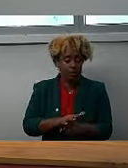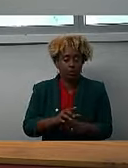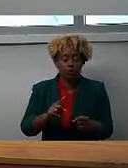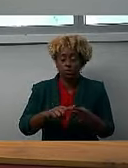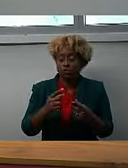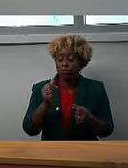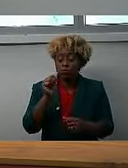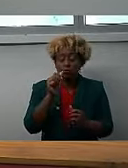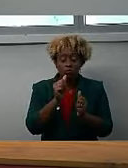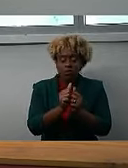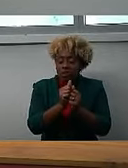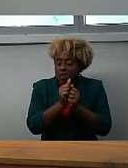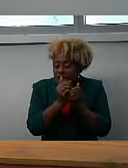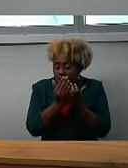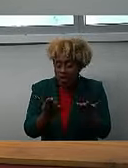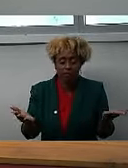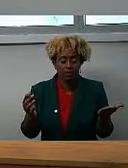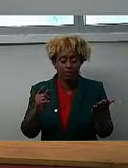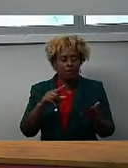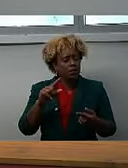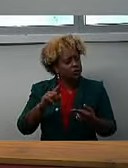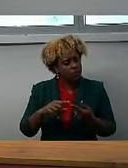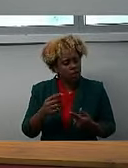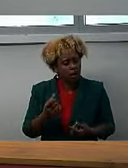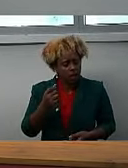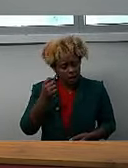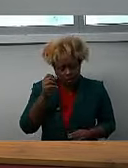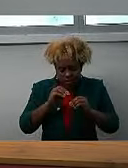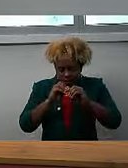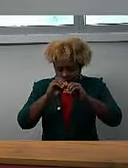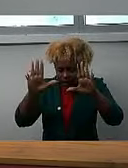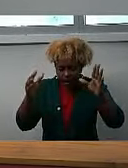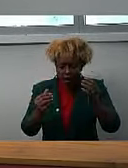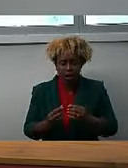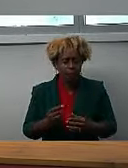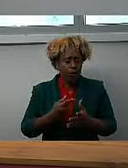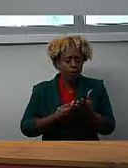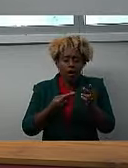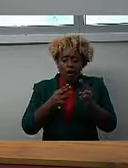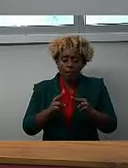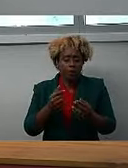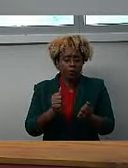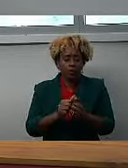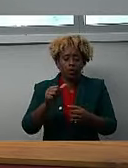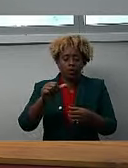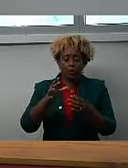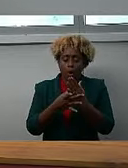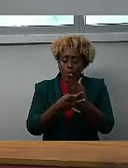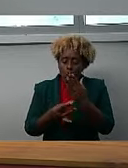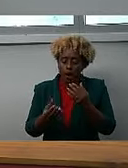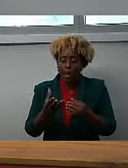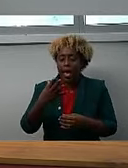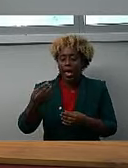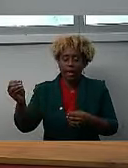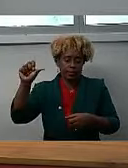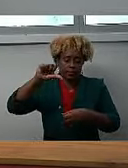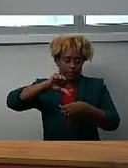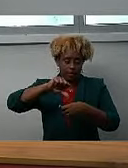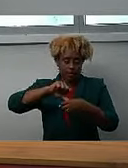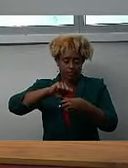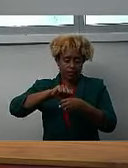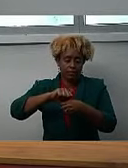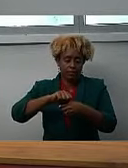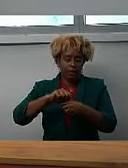power to unearth the mystery of Grenada's oil and gas status. To this end, my government